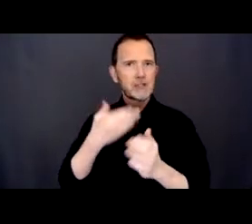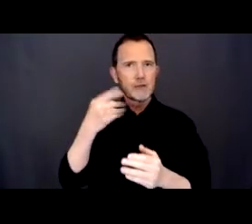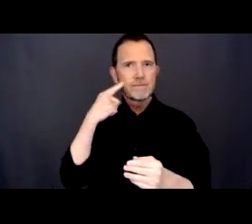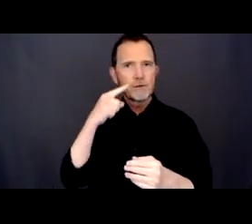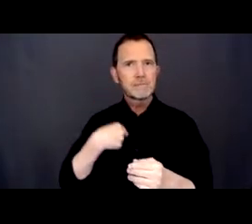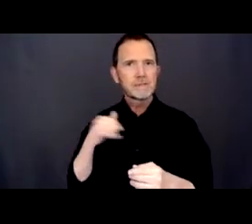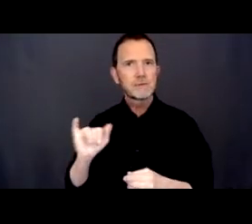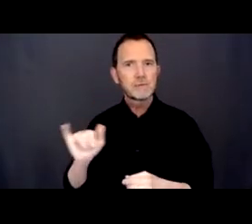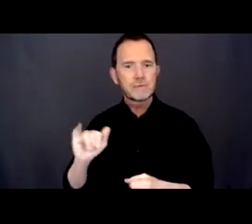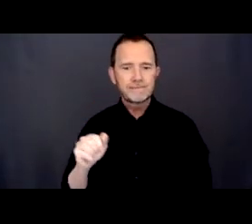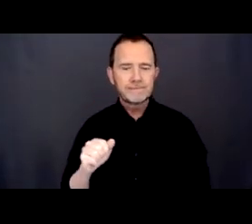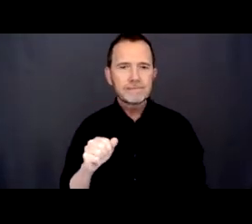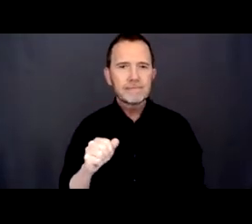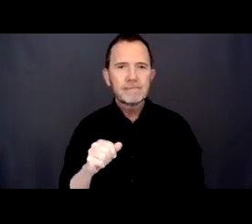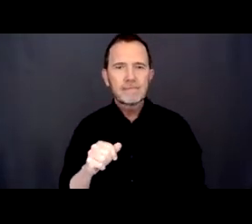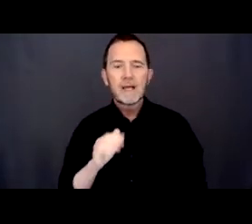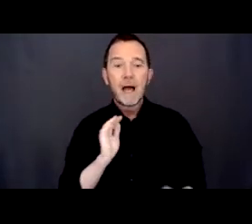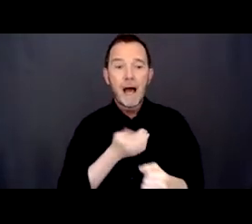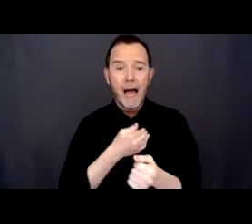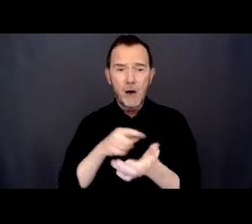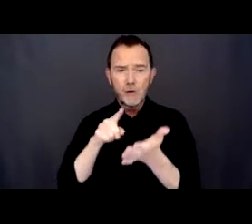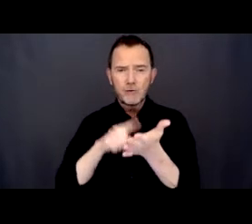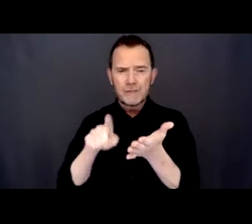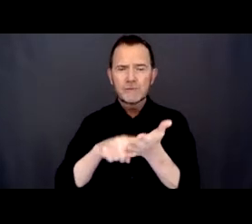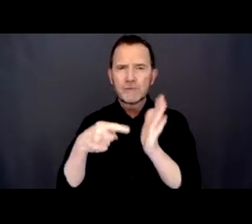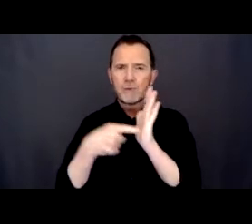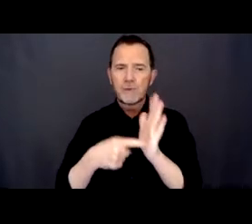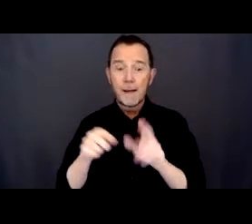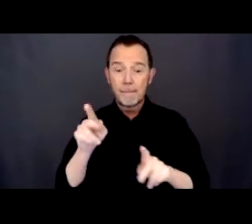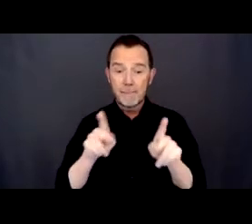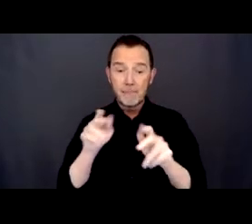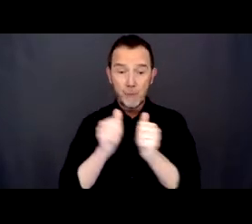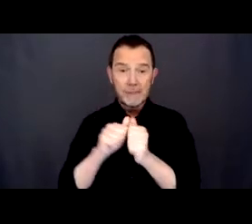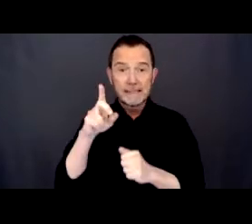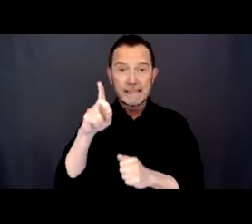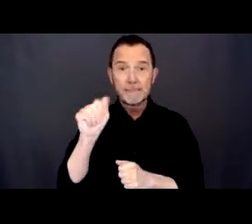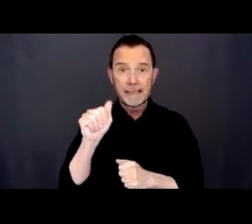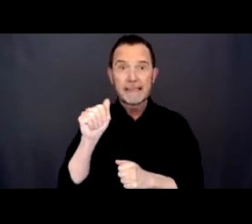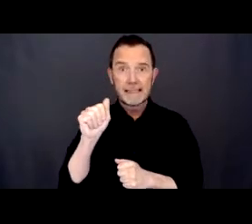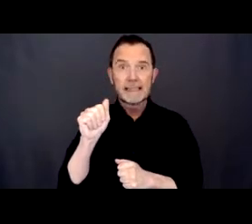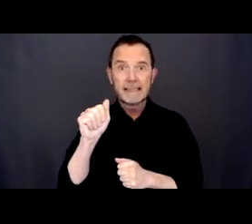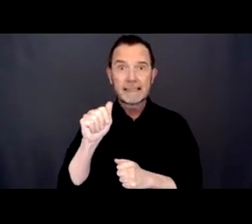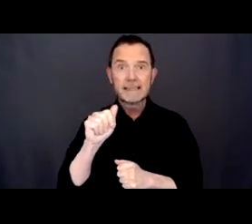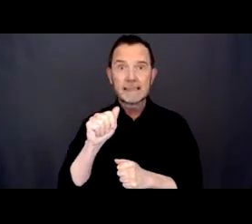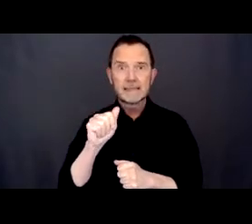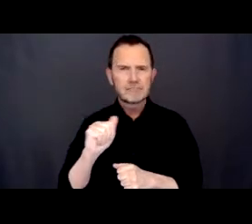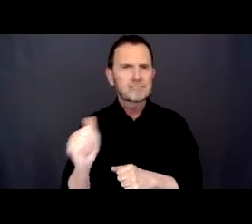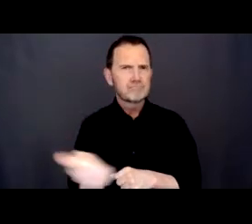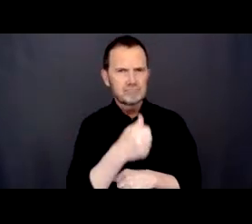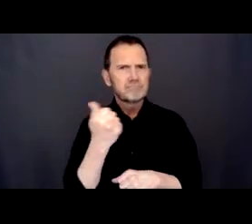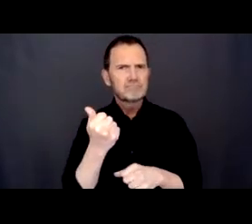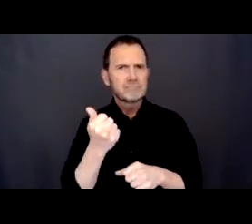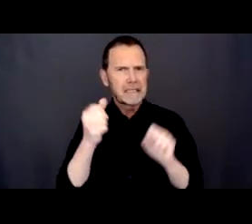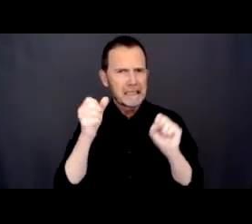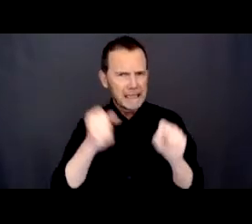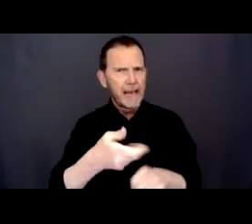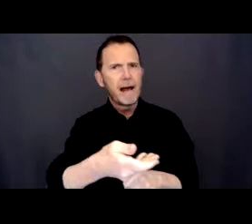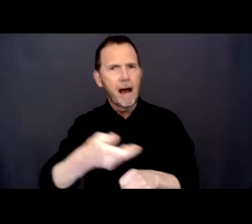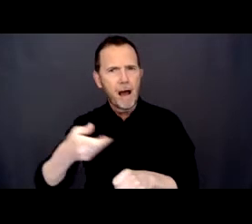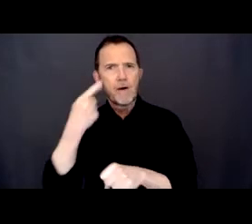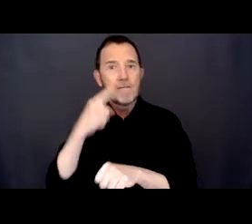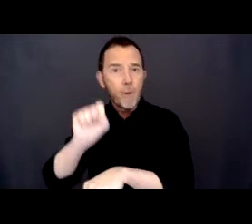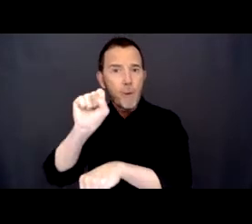and I think our paper shows that not only people with disabilities are an important source of labor supply, they're also